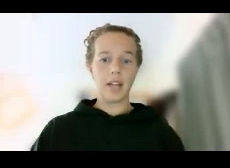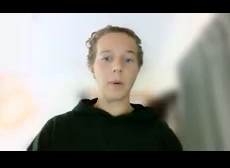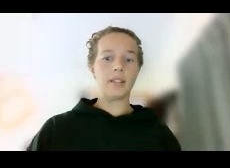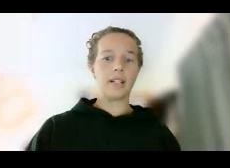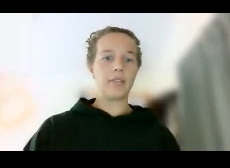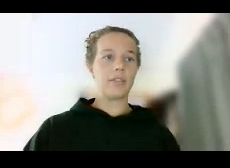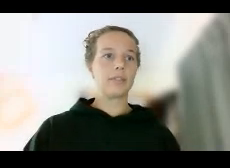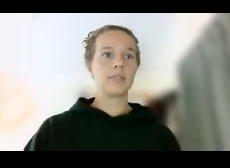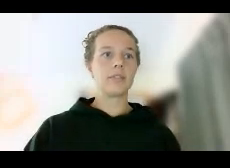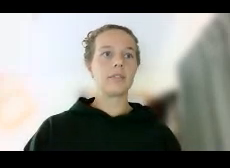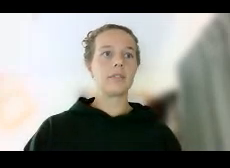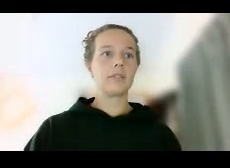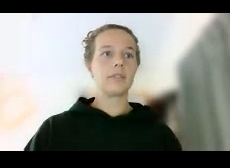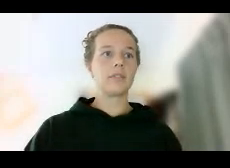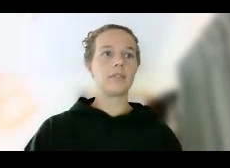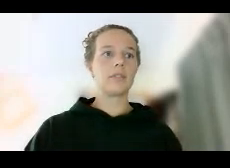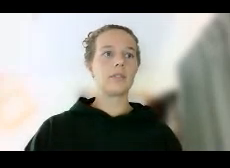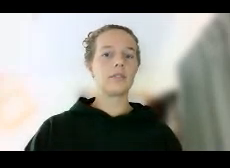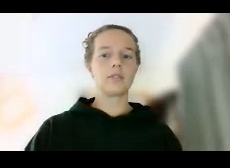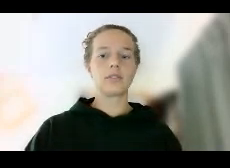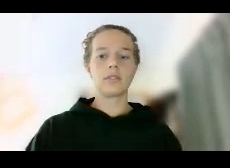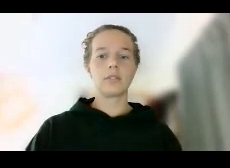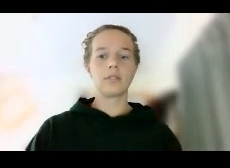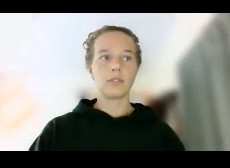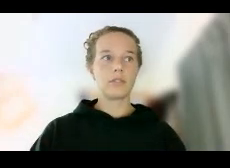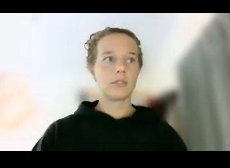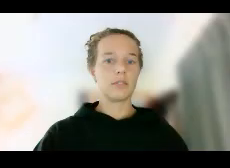people and wildlife?